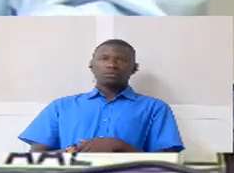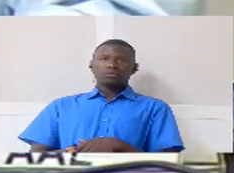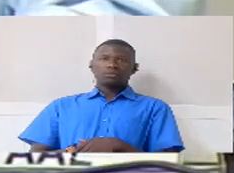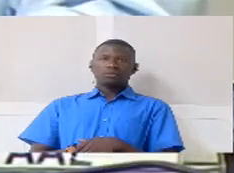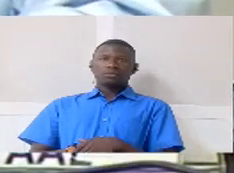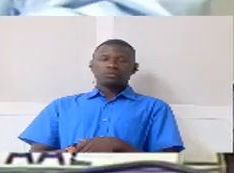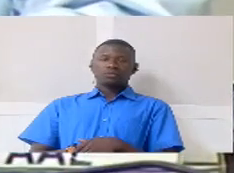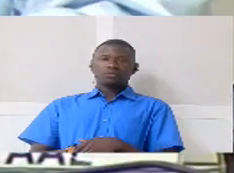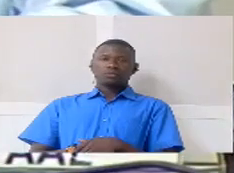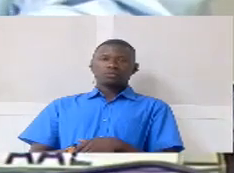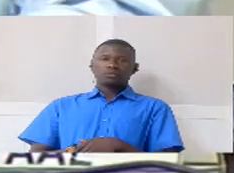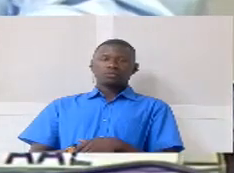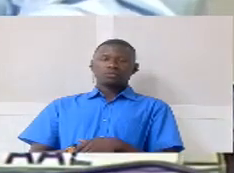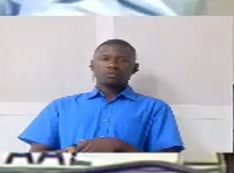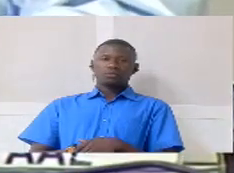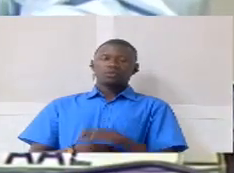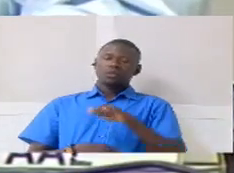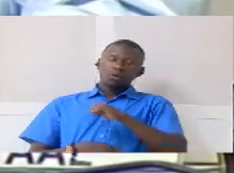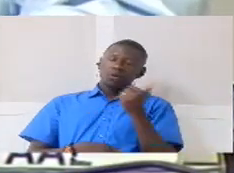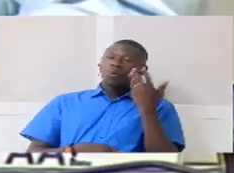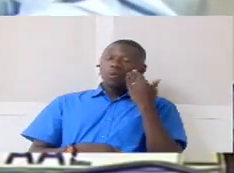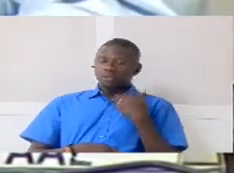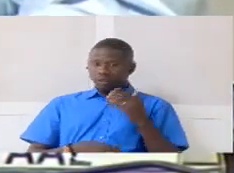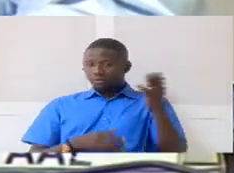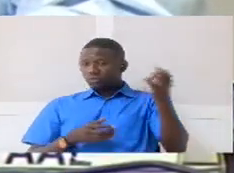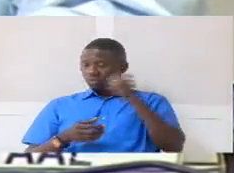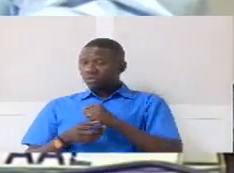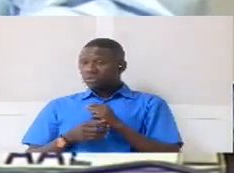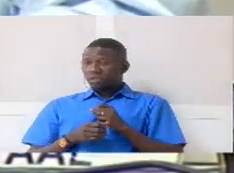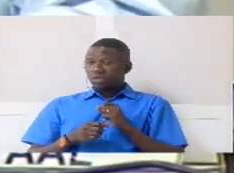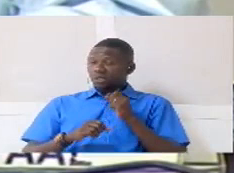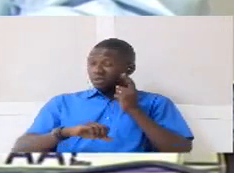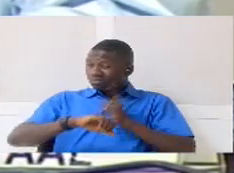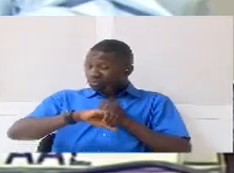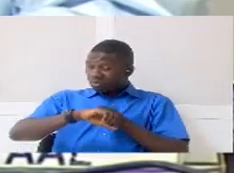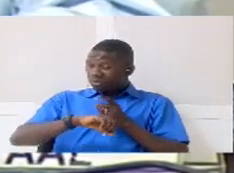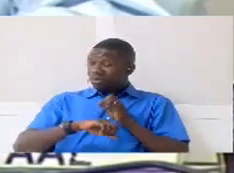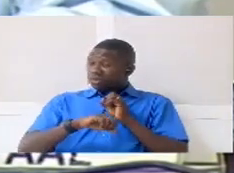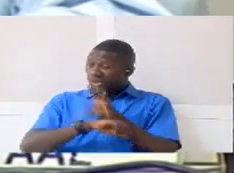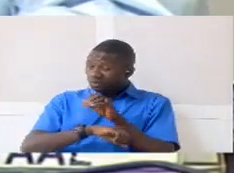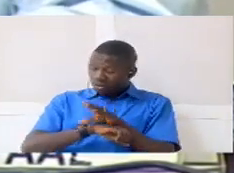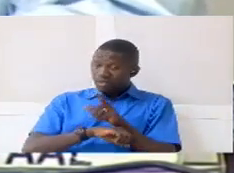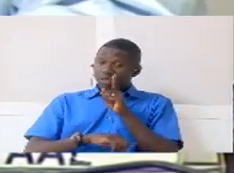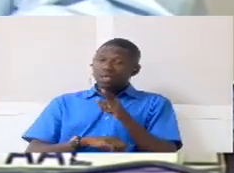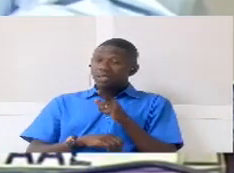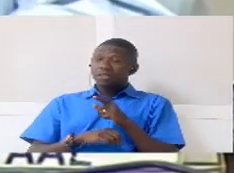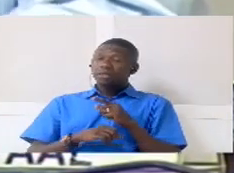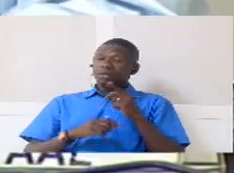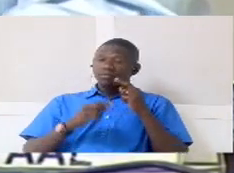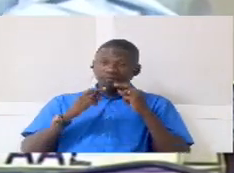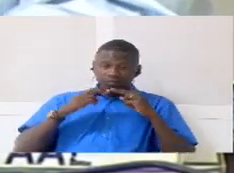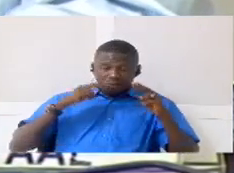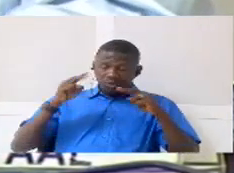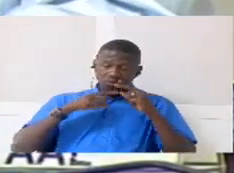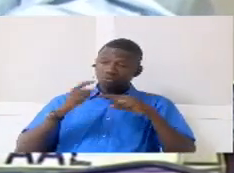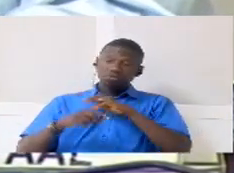And when they come with that instruction, that information should not be recorded, what would the